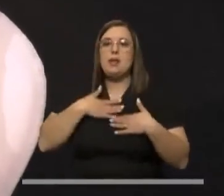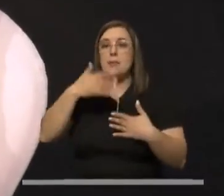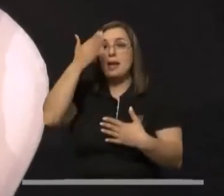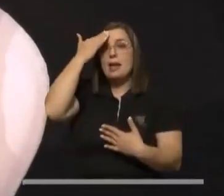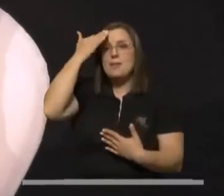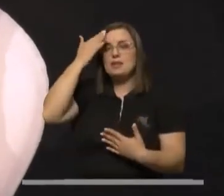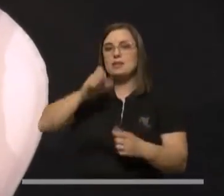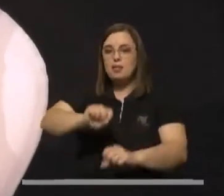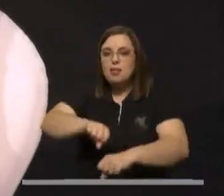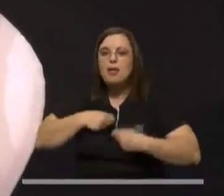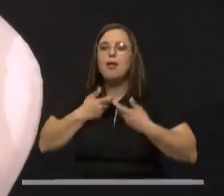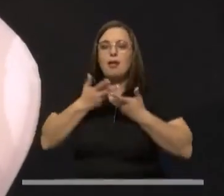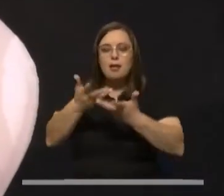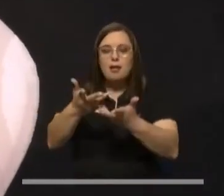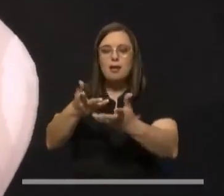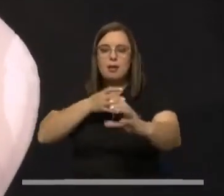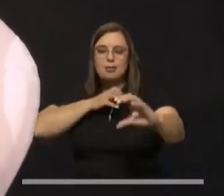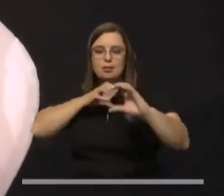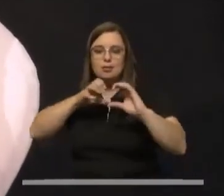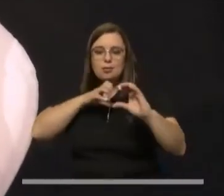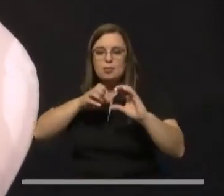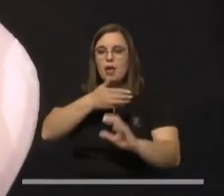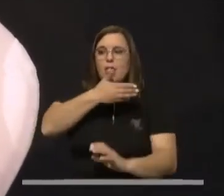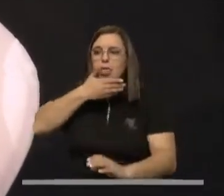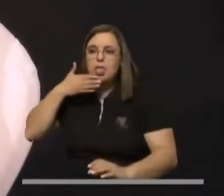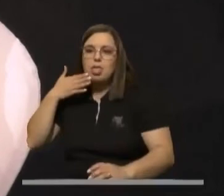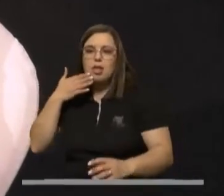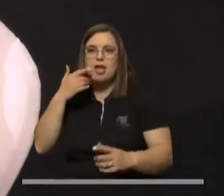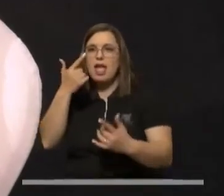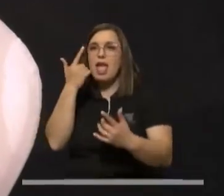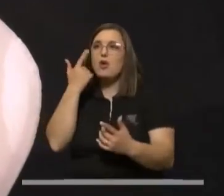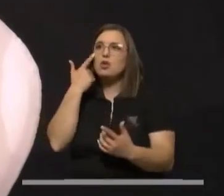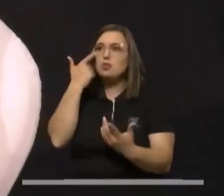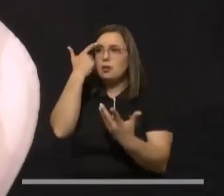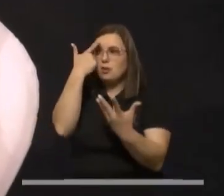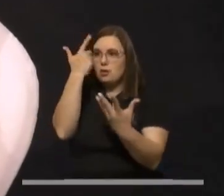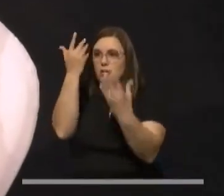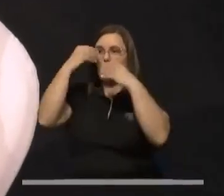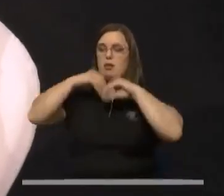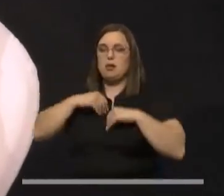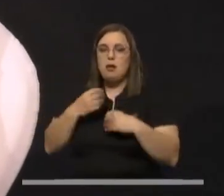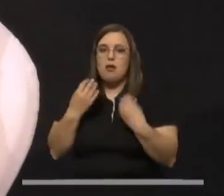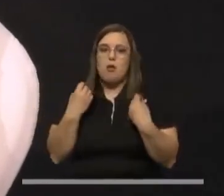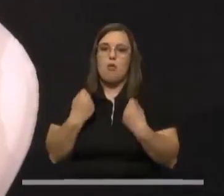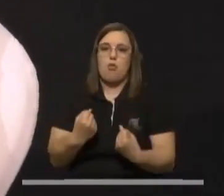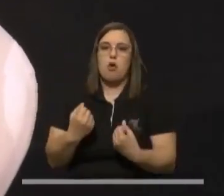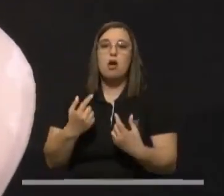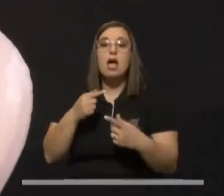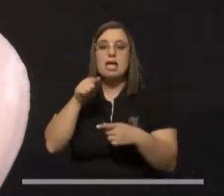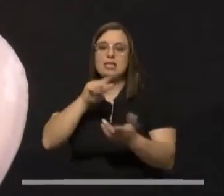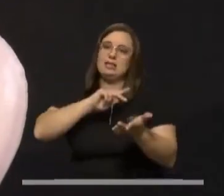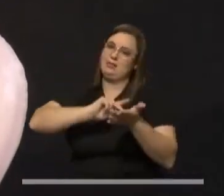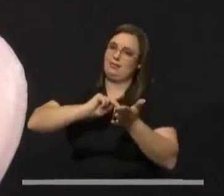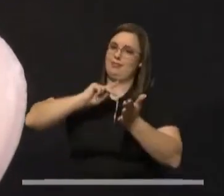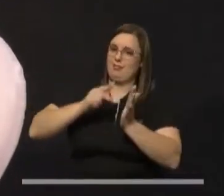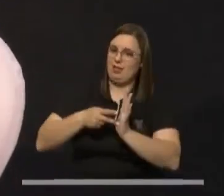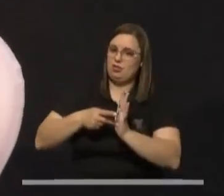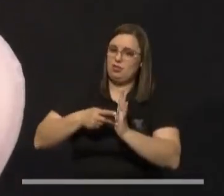this is going to give us a capacity to react and communicate and process knowledge in a very different